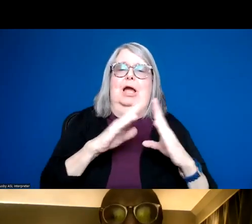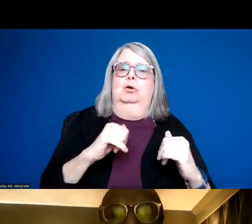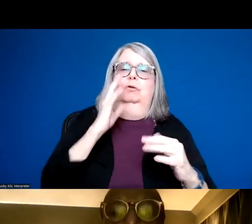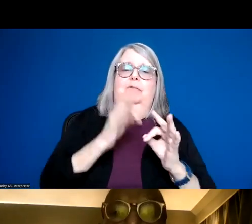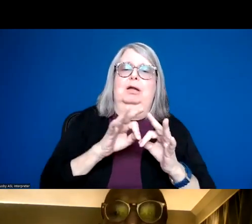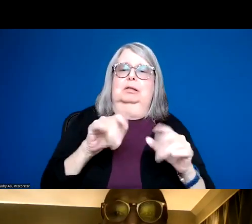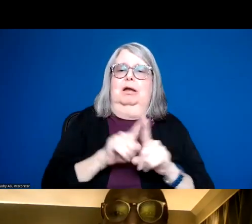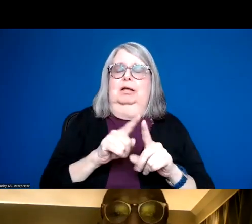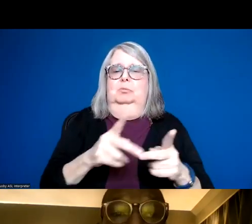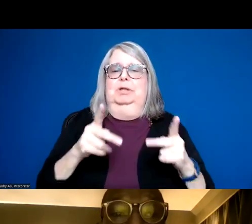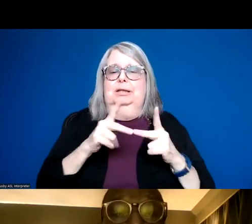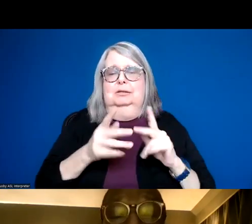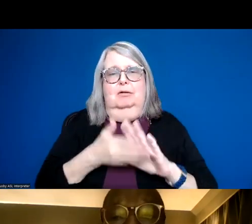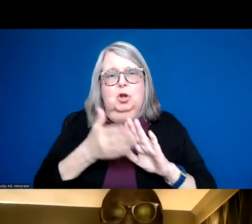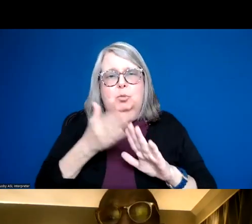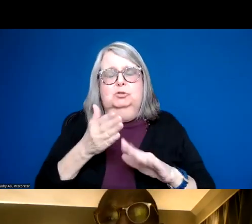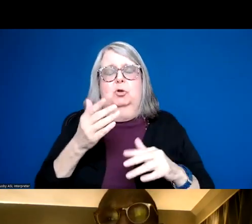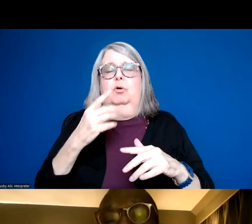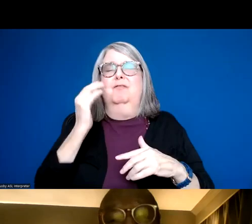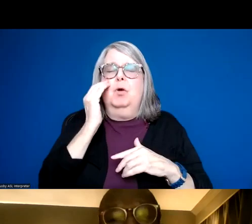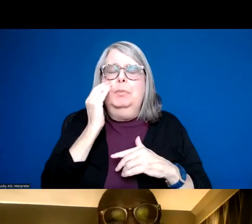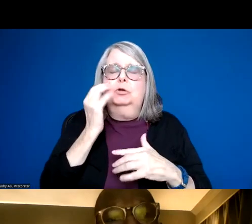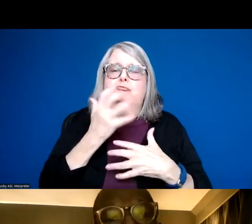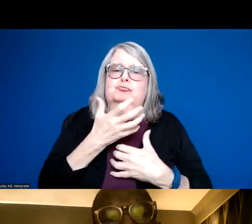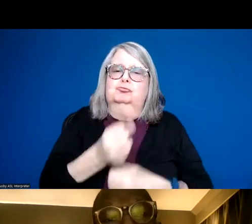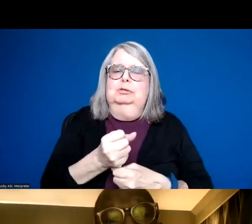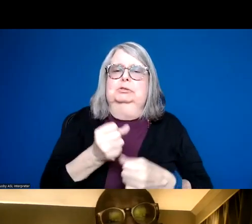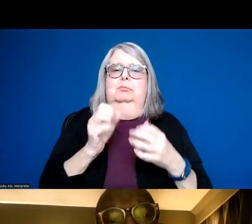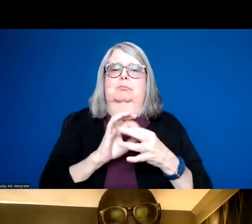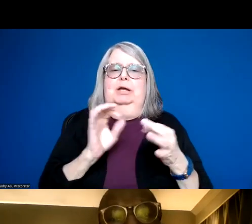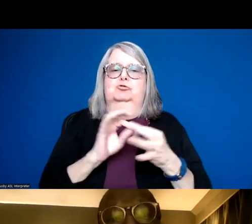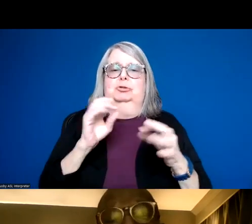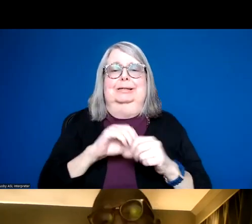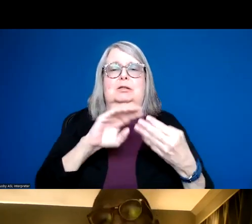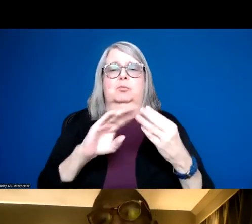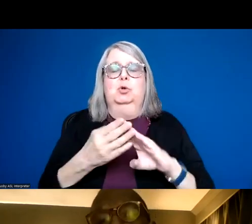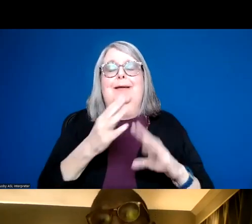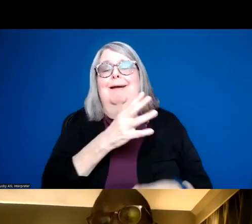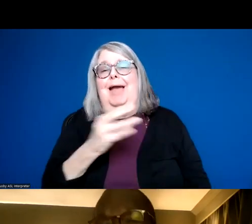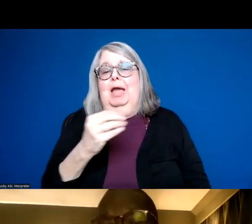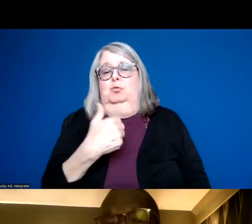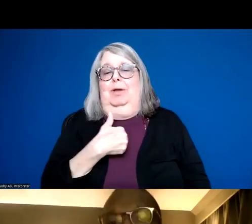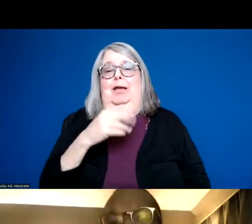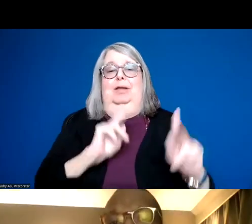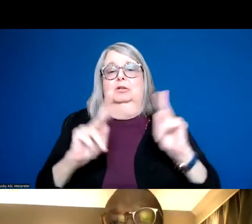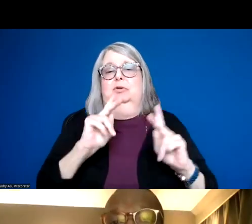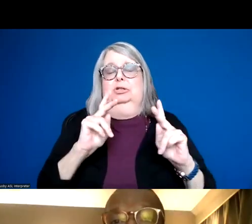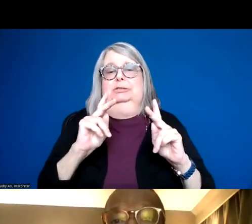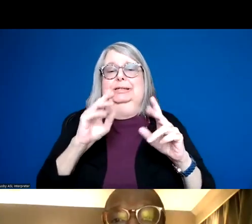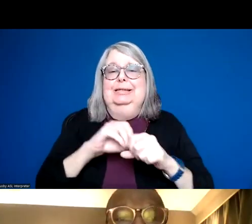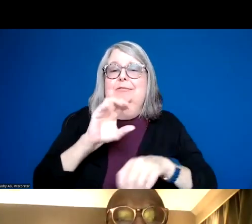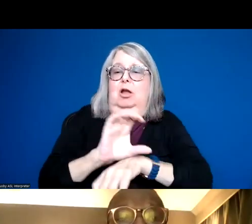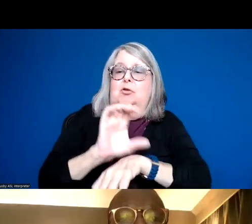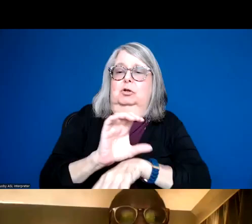operation, one that is a familiar and trusted messenger in the community. And we have individuals in congregations with